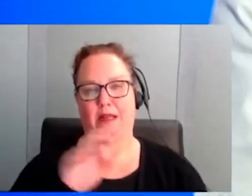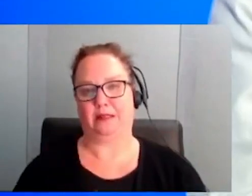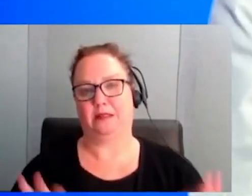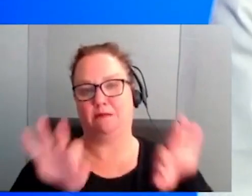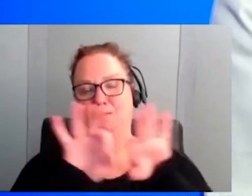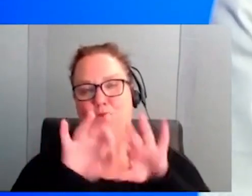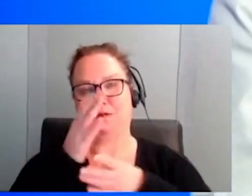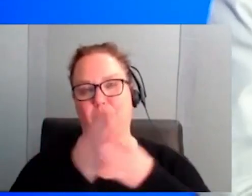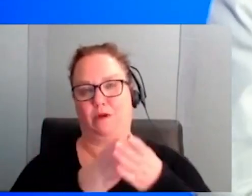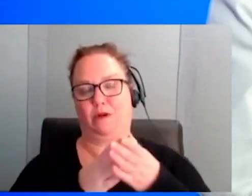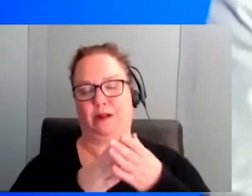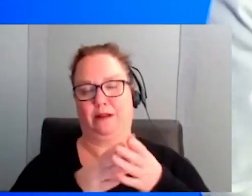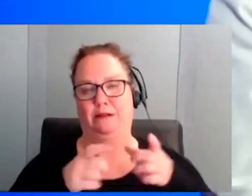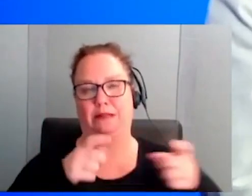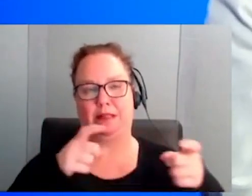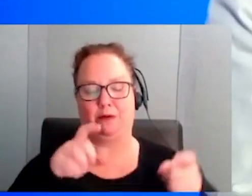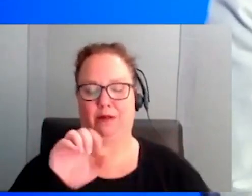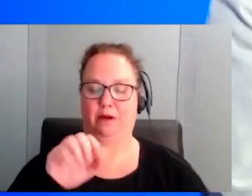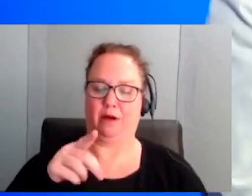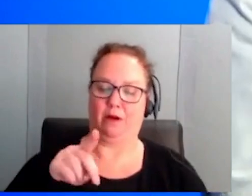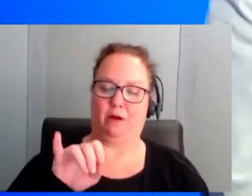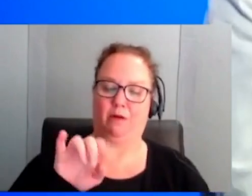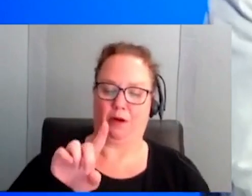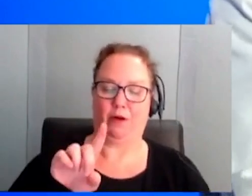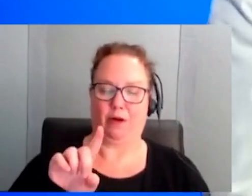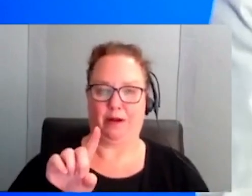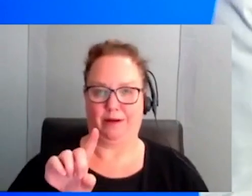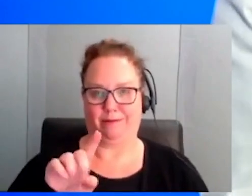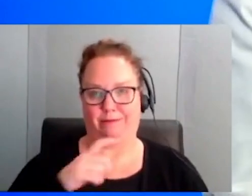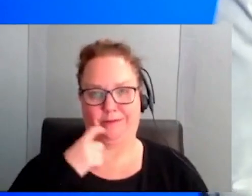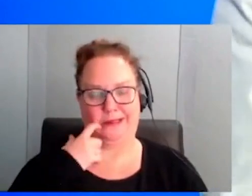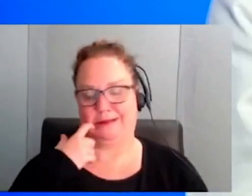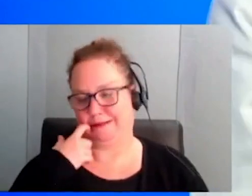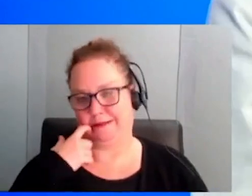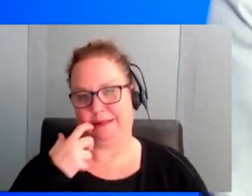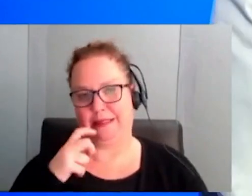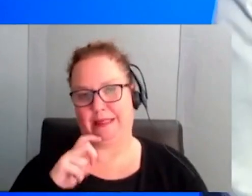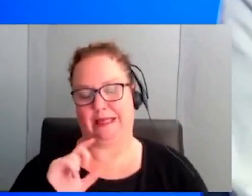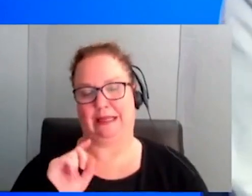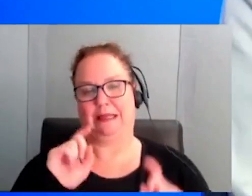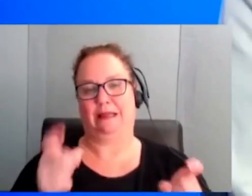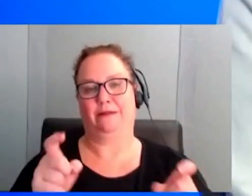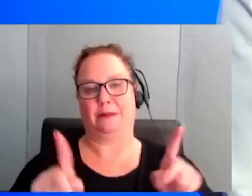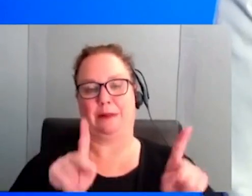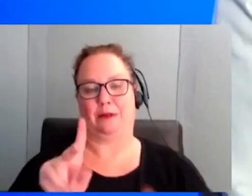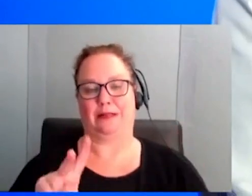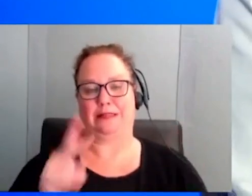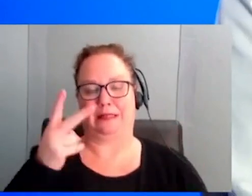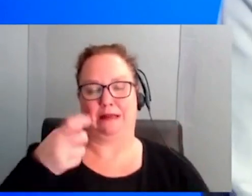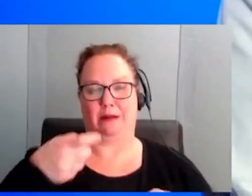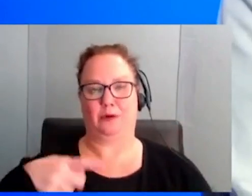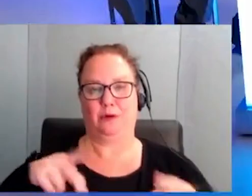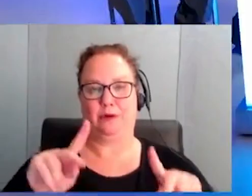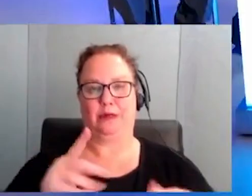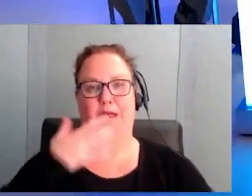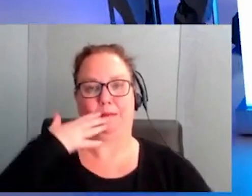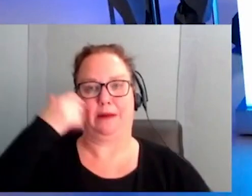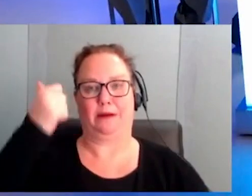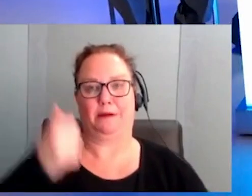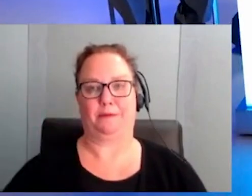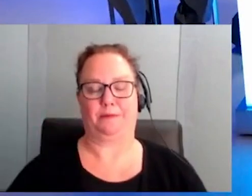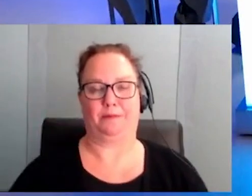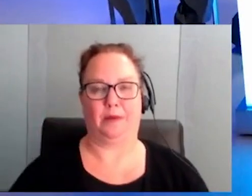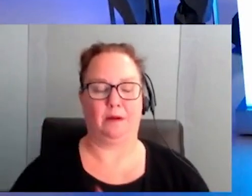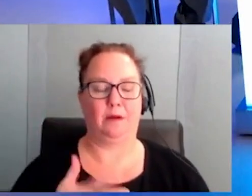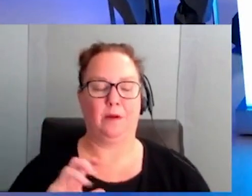with the opioid epidemic. It basically gives people a second chance to get better and to get treatment. But we don't want to rely on that